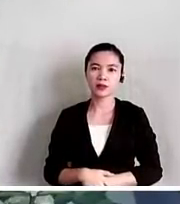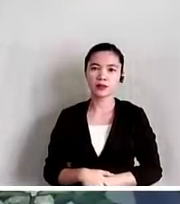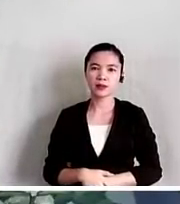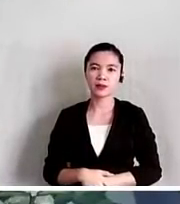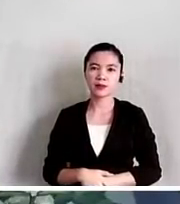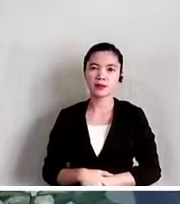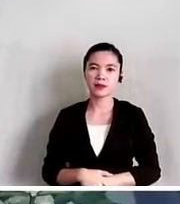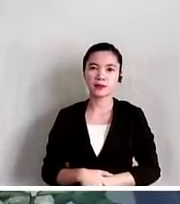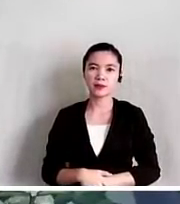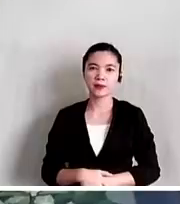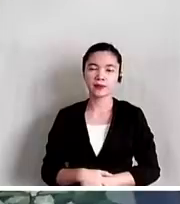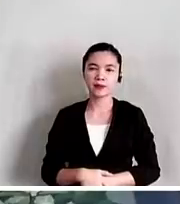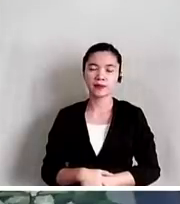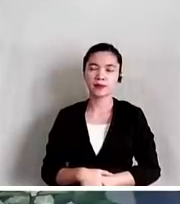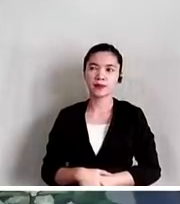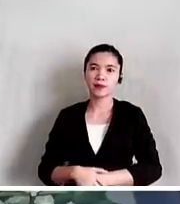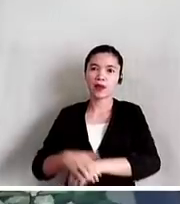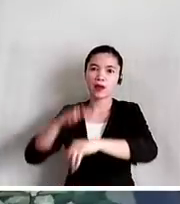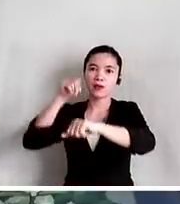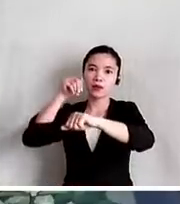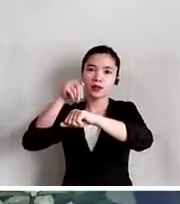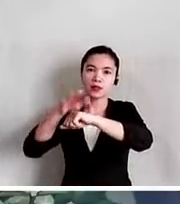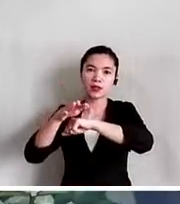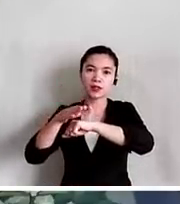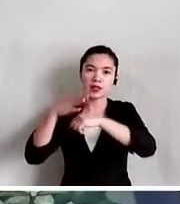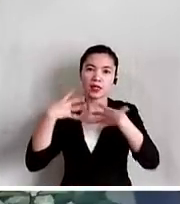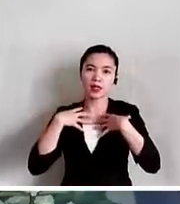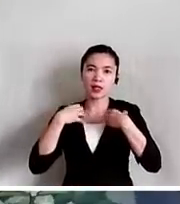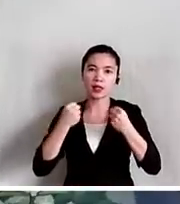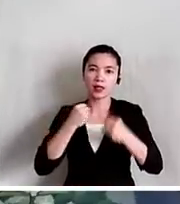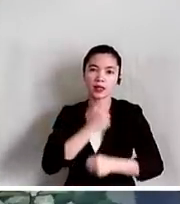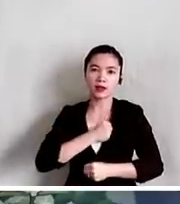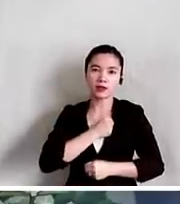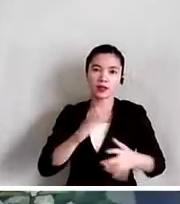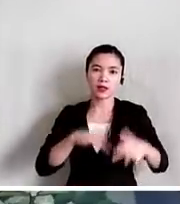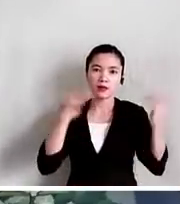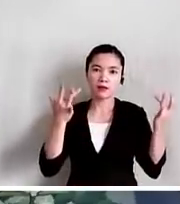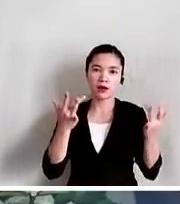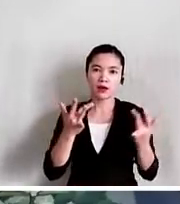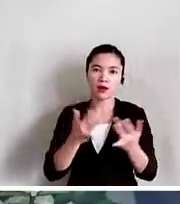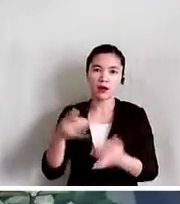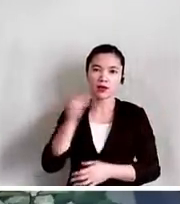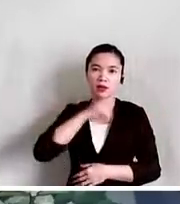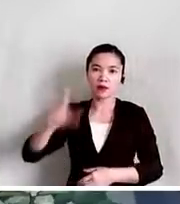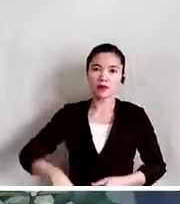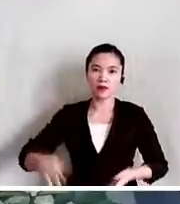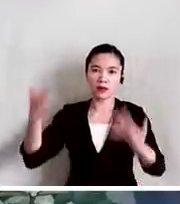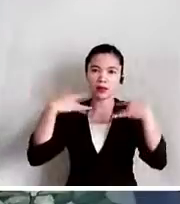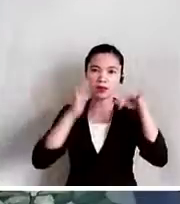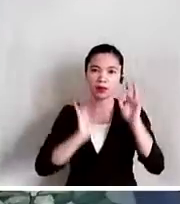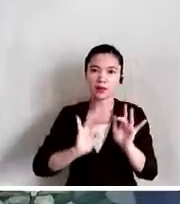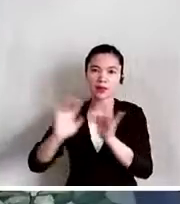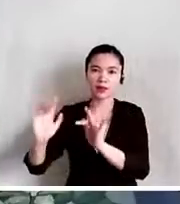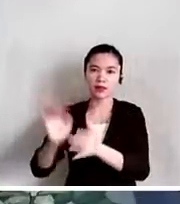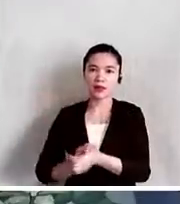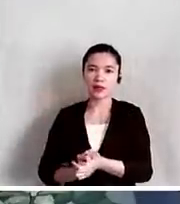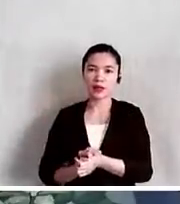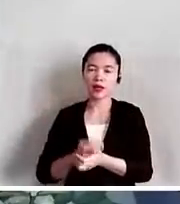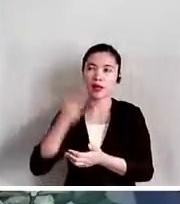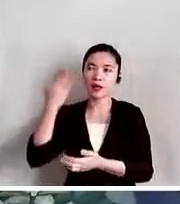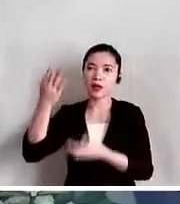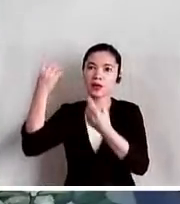You were sent to heal the contrite of heart. Lord, have mercy. Lord, have mercy. You came to call